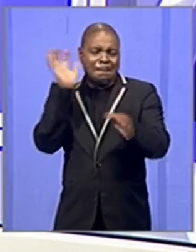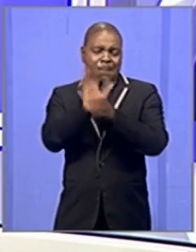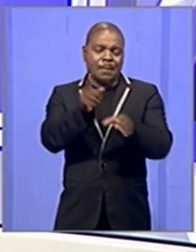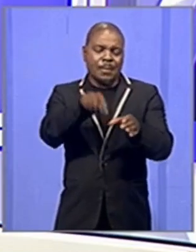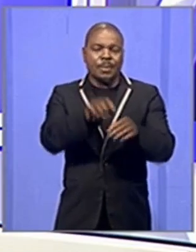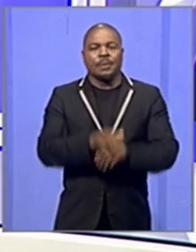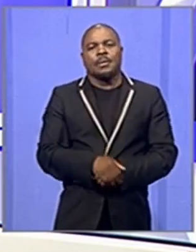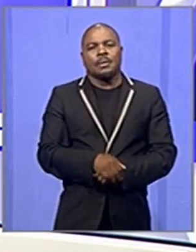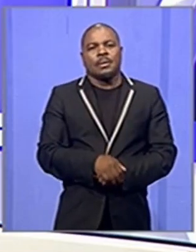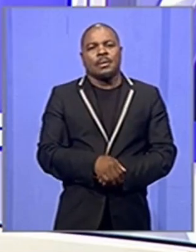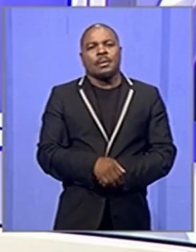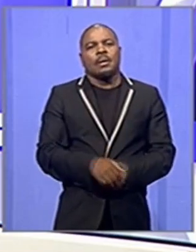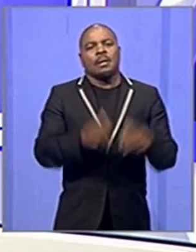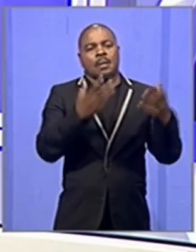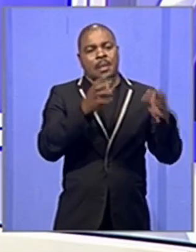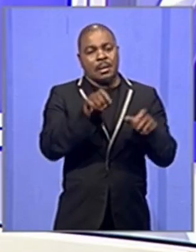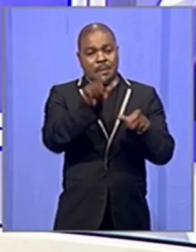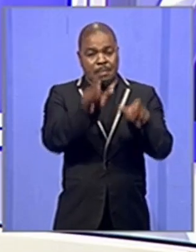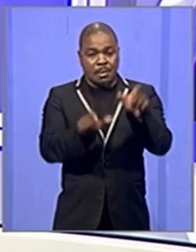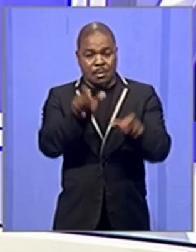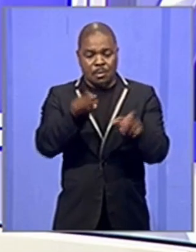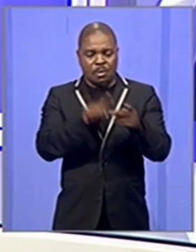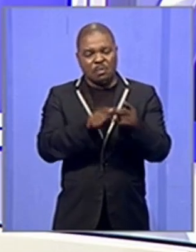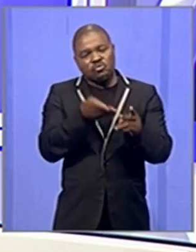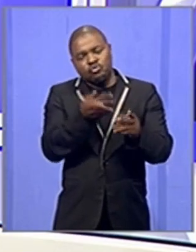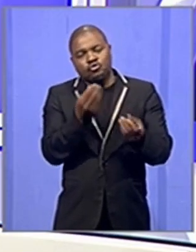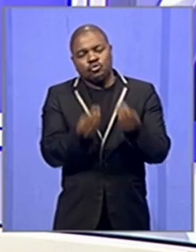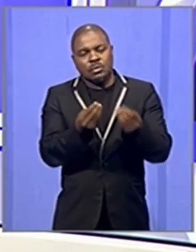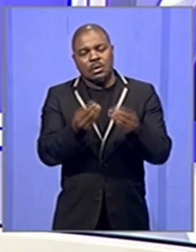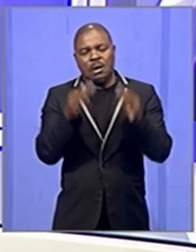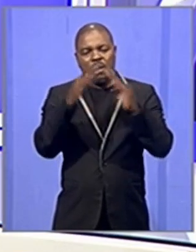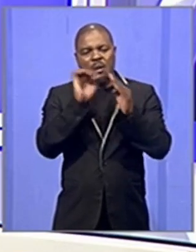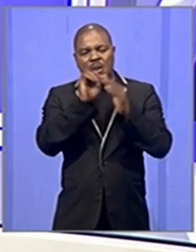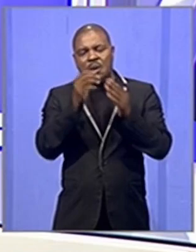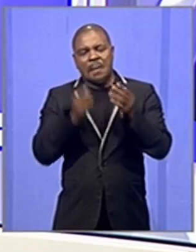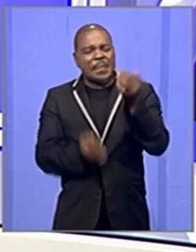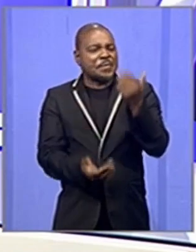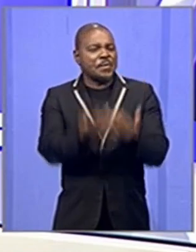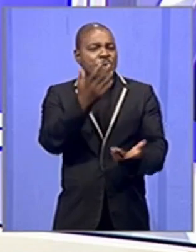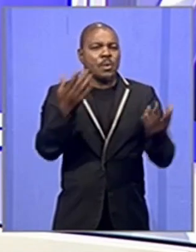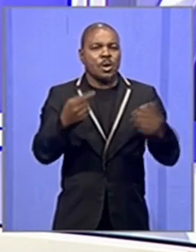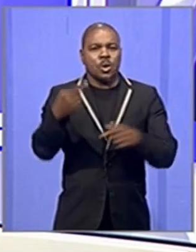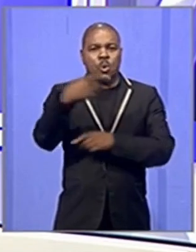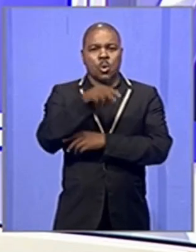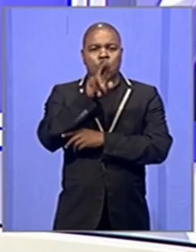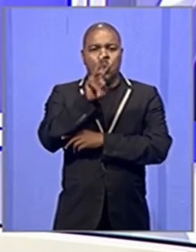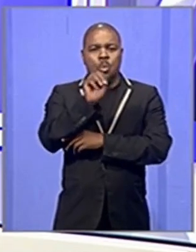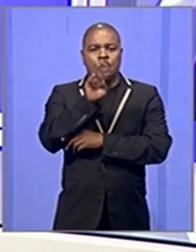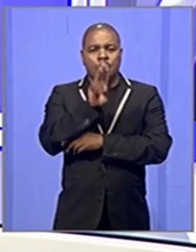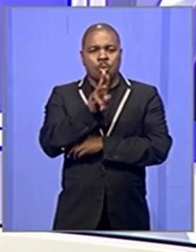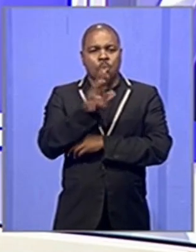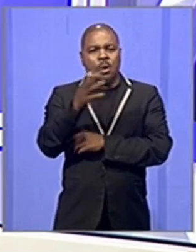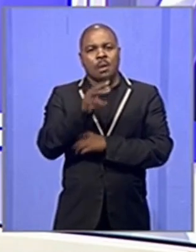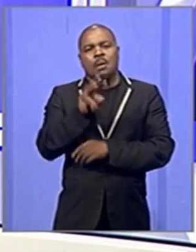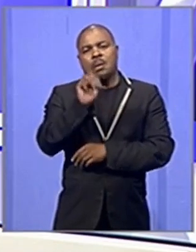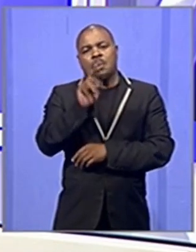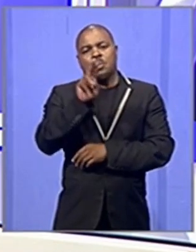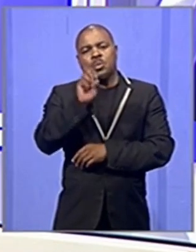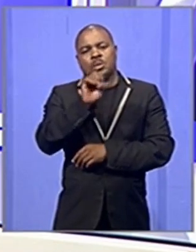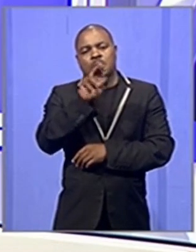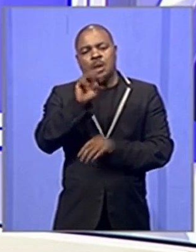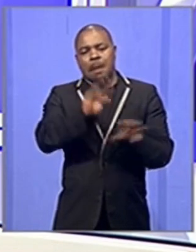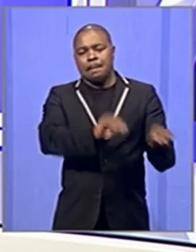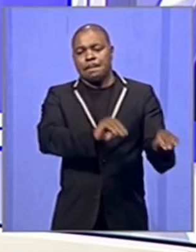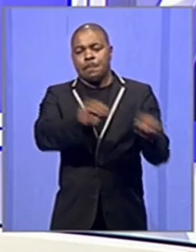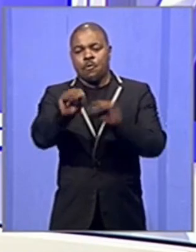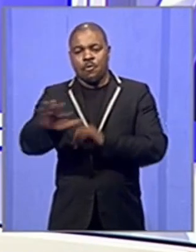ba le 19 ba ba akaretsang bana bao matlo a bona a jeleng ka molelo kwa motseng wa Gumbu gaufi le Musina ba beilwe kwa legaeng le le babalesegileng